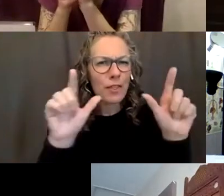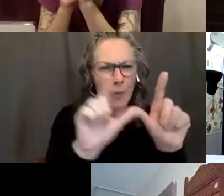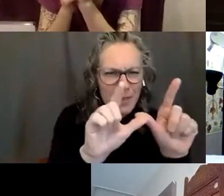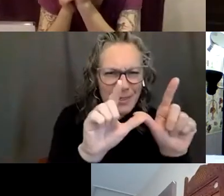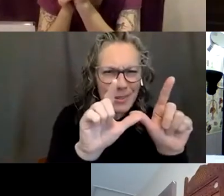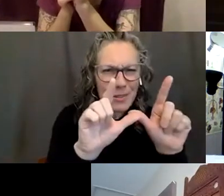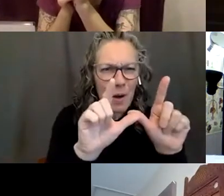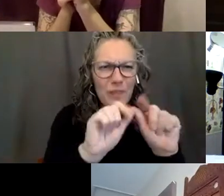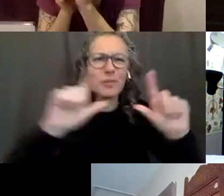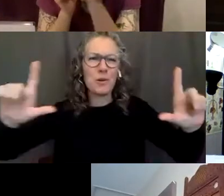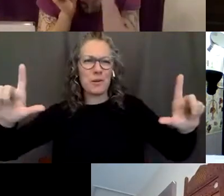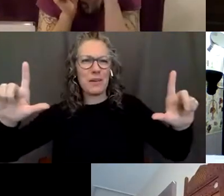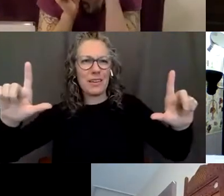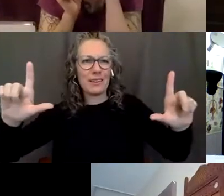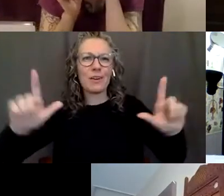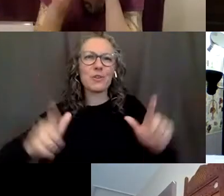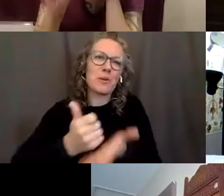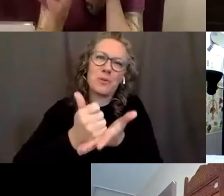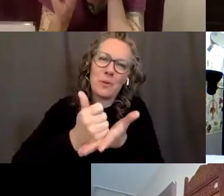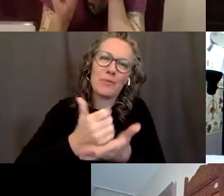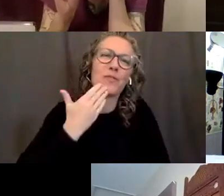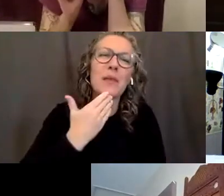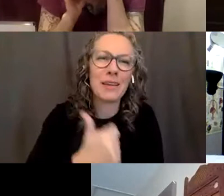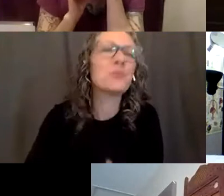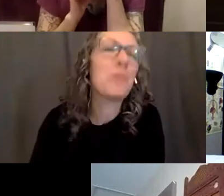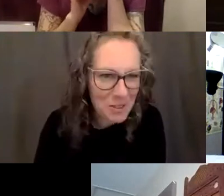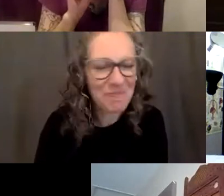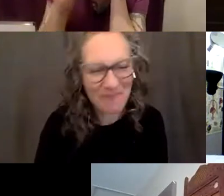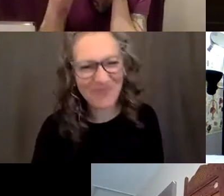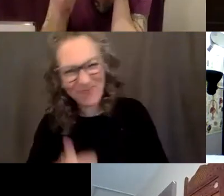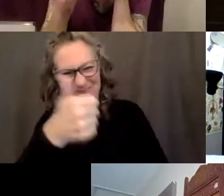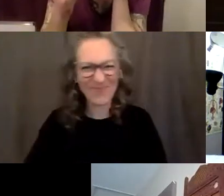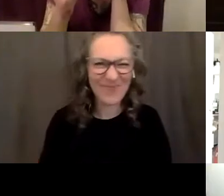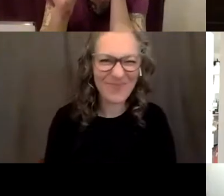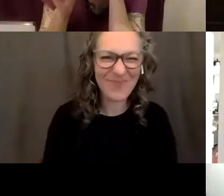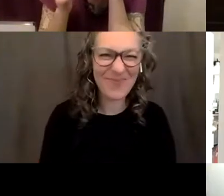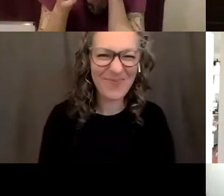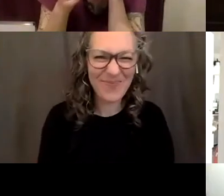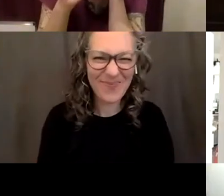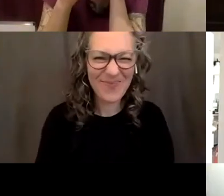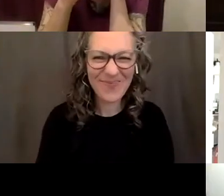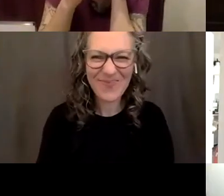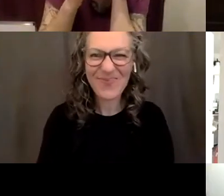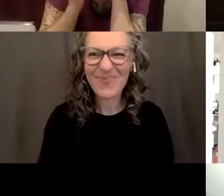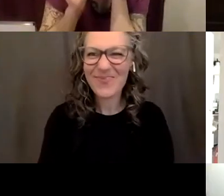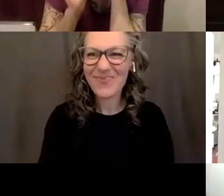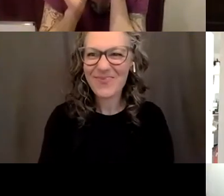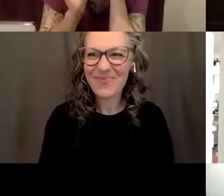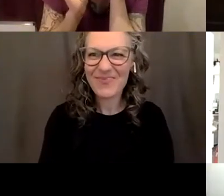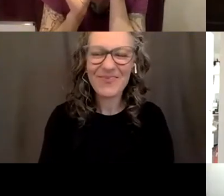off first? Thorne is still small. If you don't mind making it larger, it would be Yeah, super let me helpful go for me. pull Thank some you of so us much. off first.